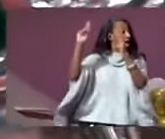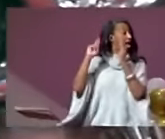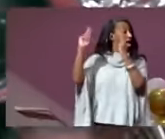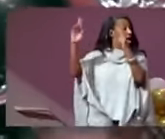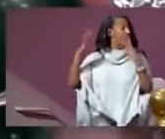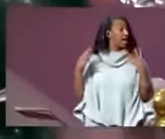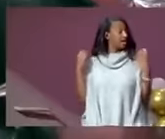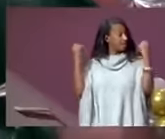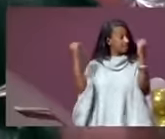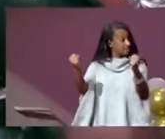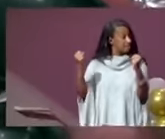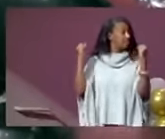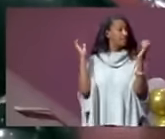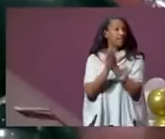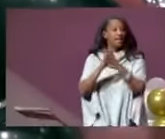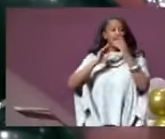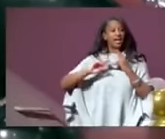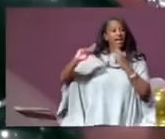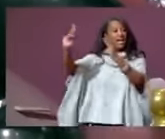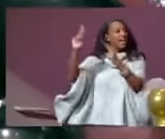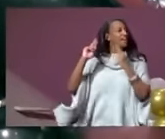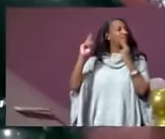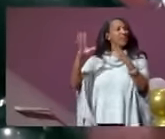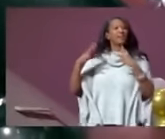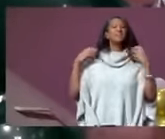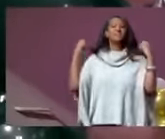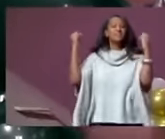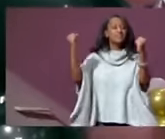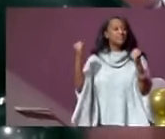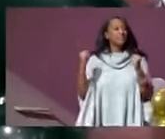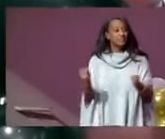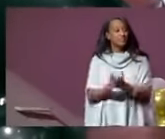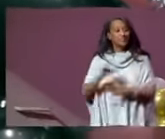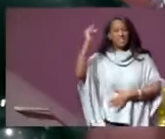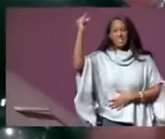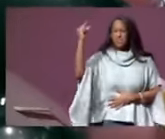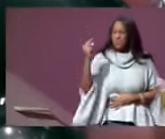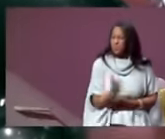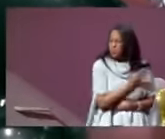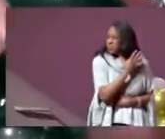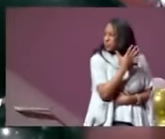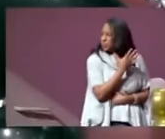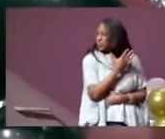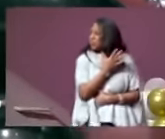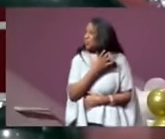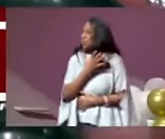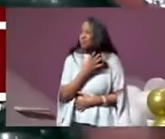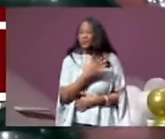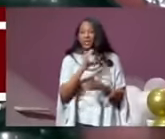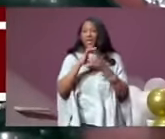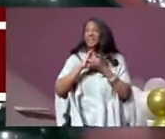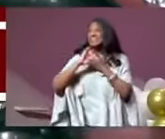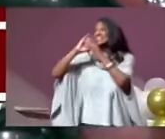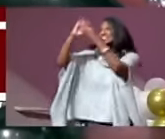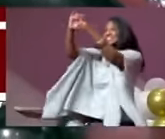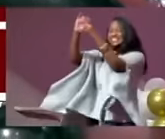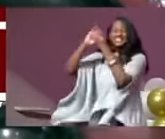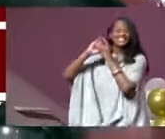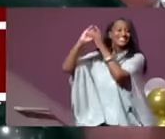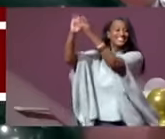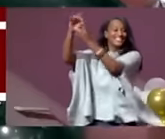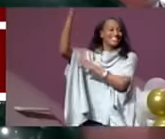power. Honor and power. Grace and authority belong to our